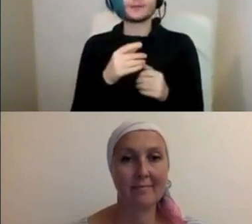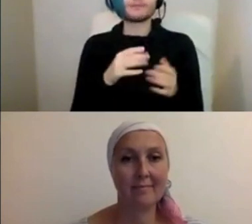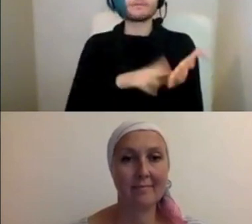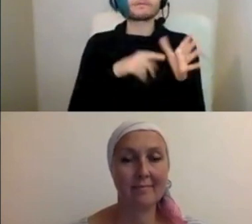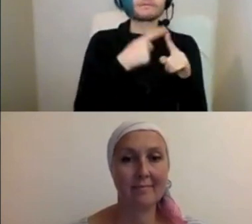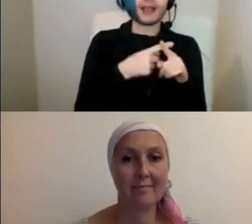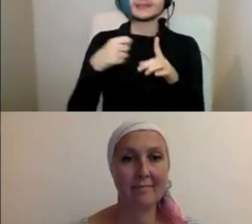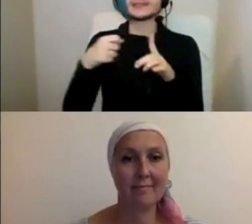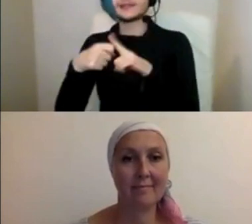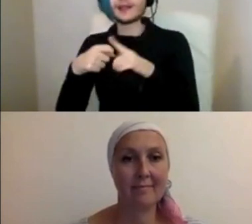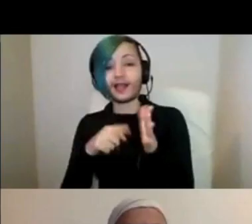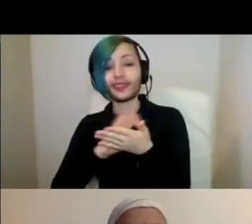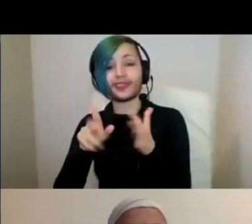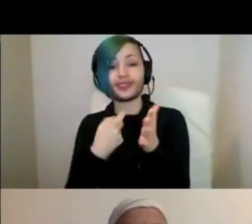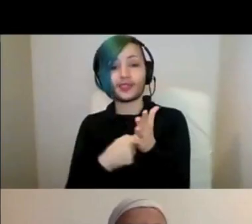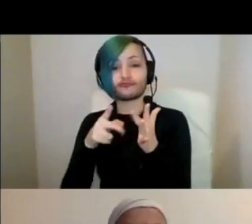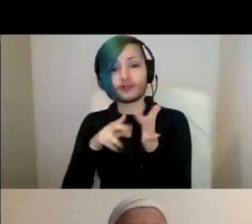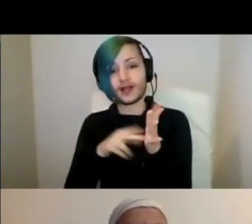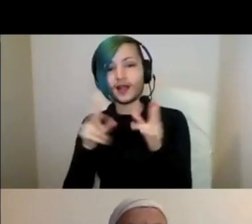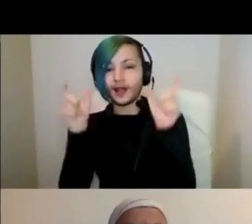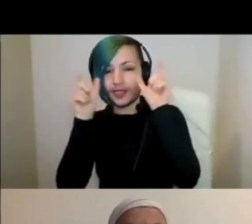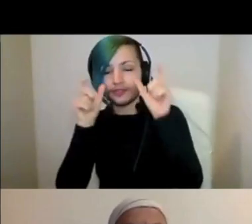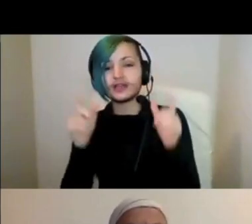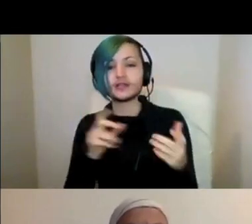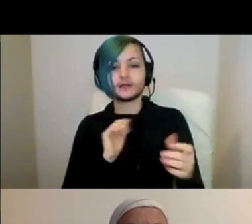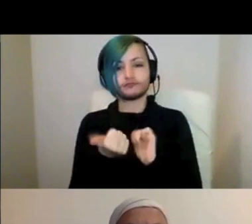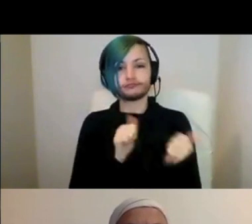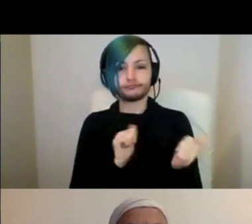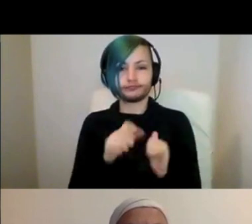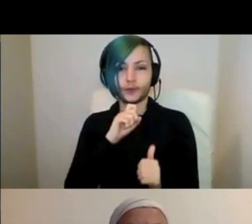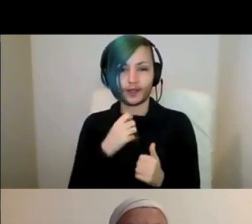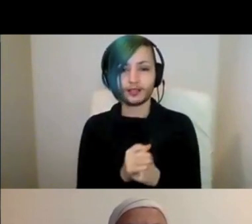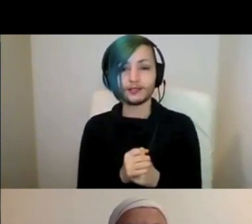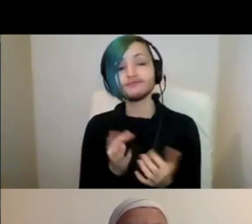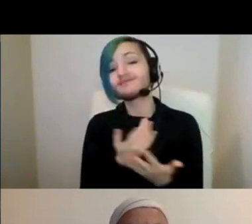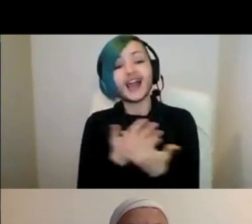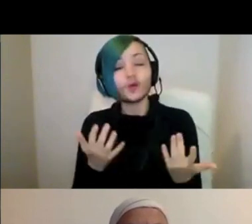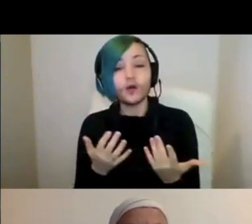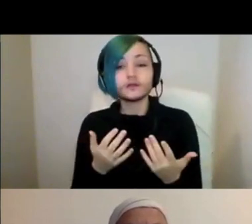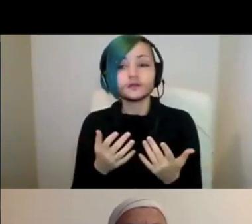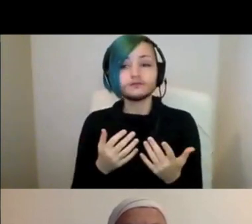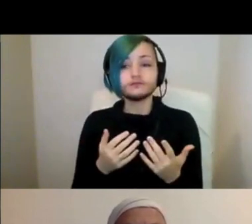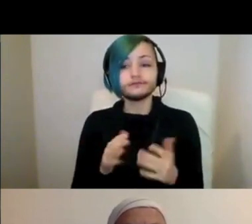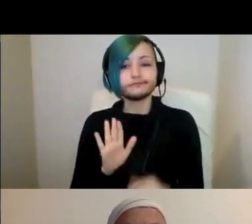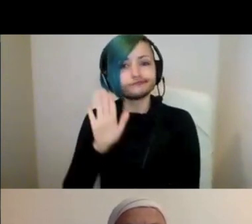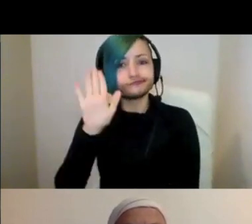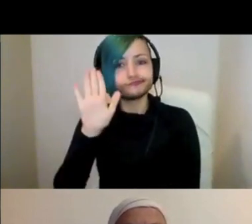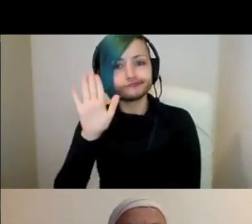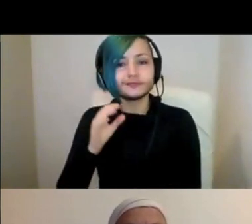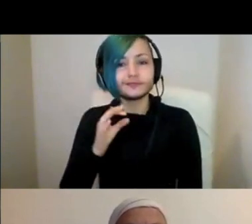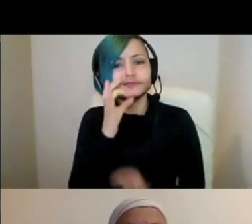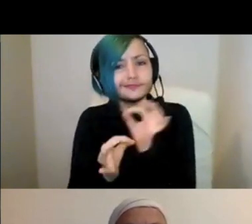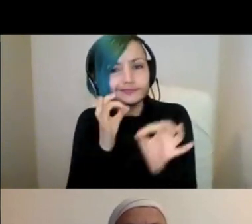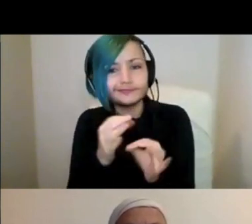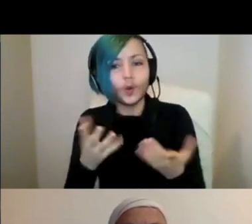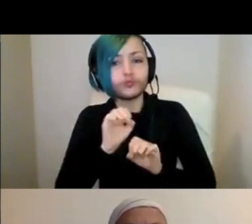the session. If anybody would feel more comfortable asking a question or contributing to the conversation